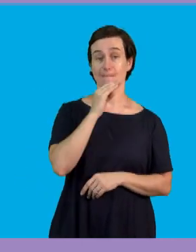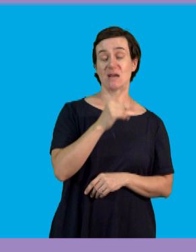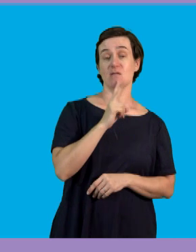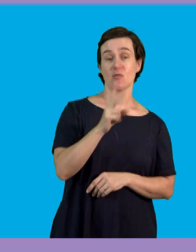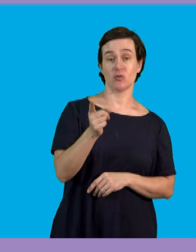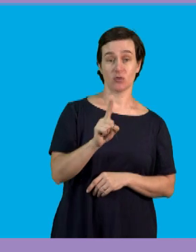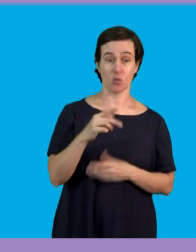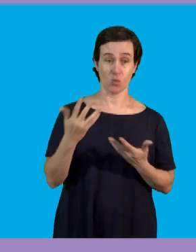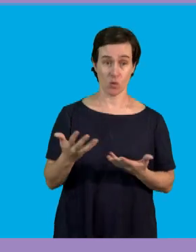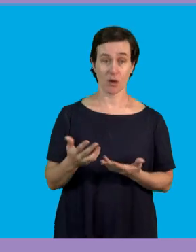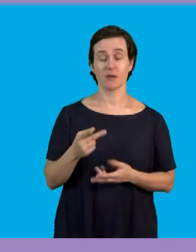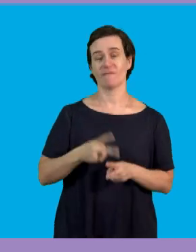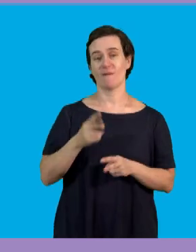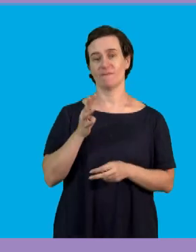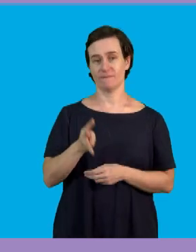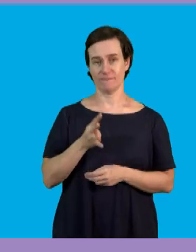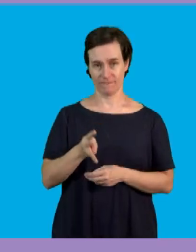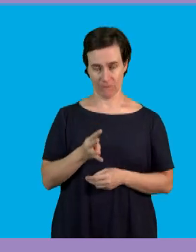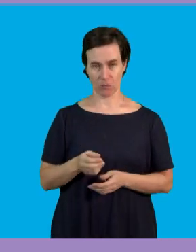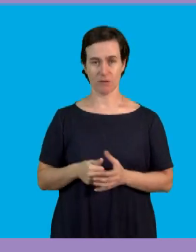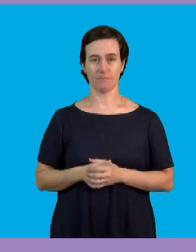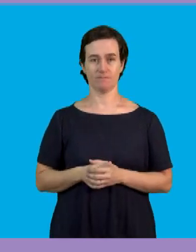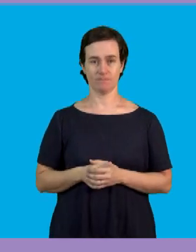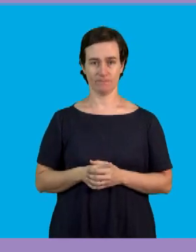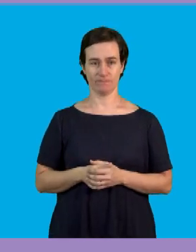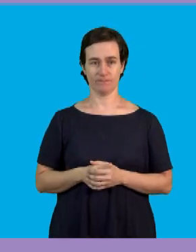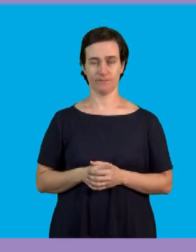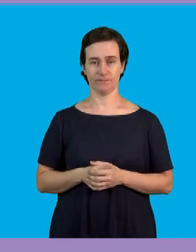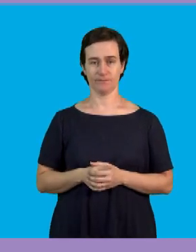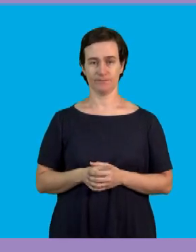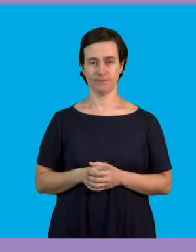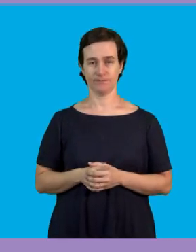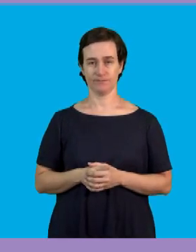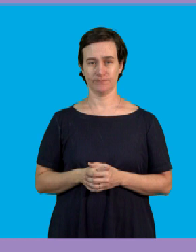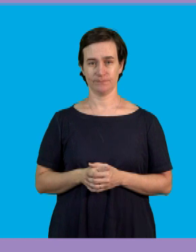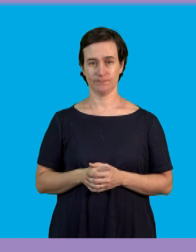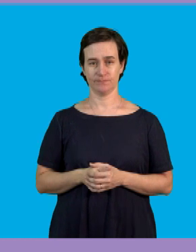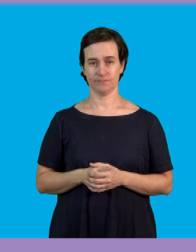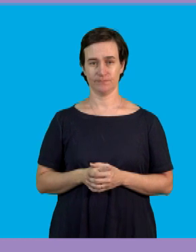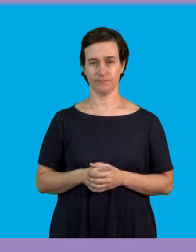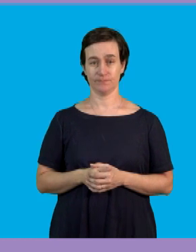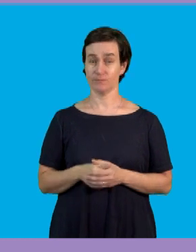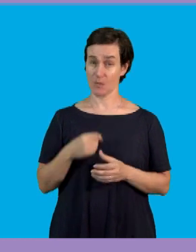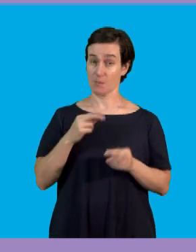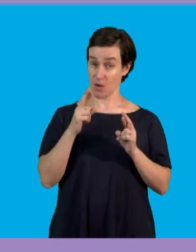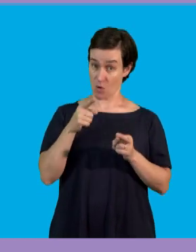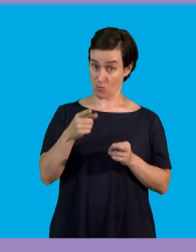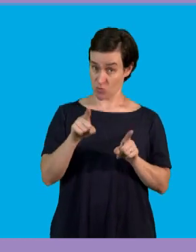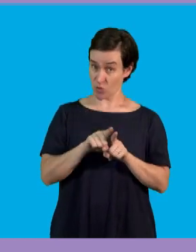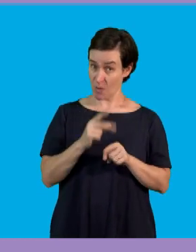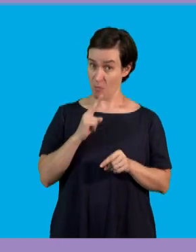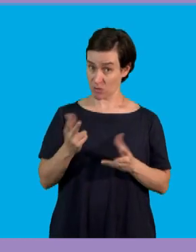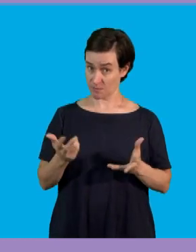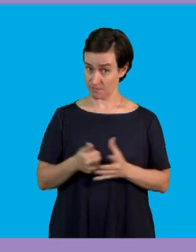that 34, our final answer is going to be a 14. All right? I hope you got that.